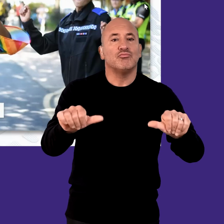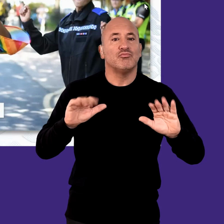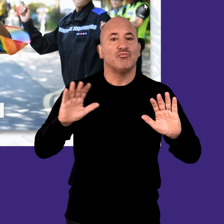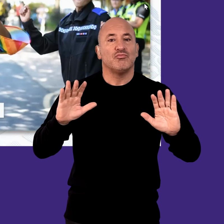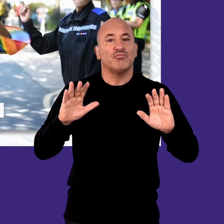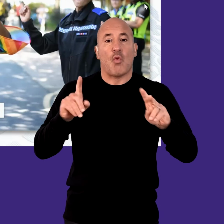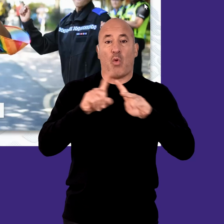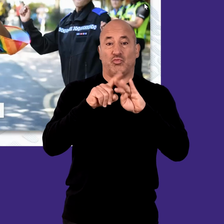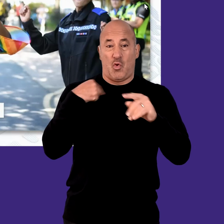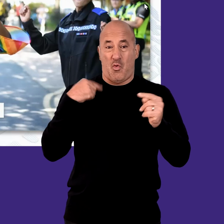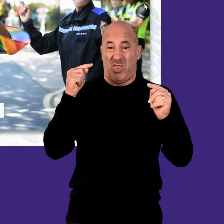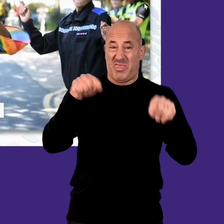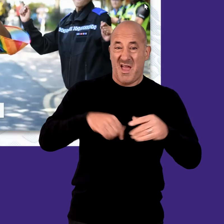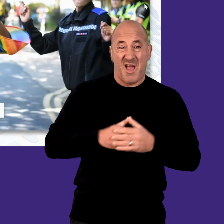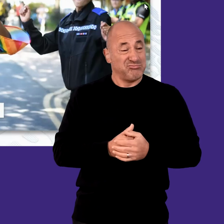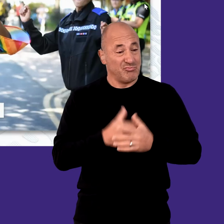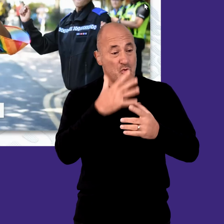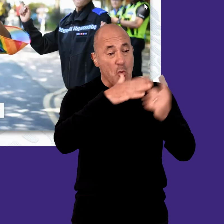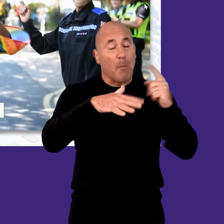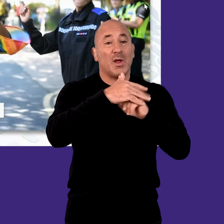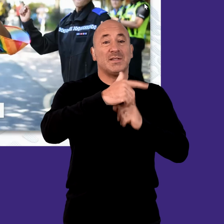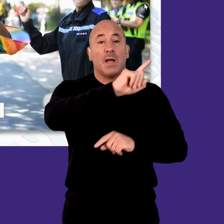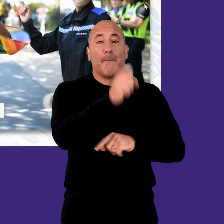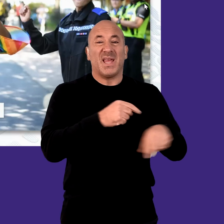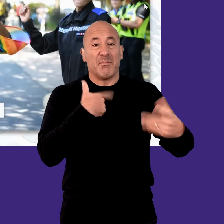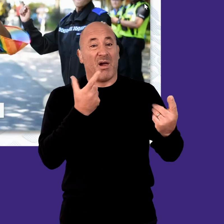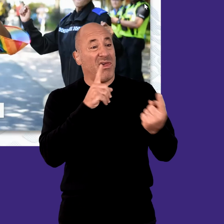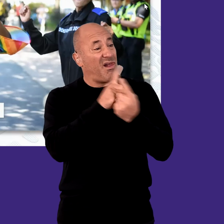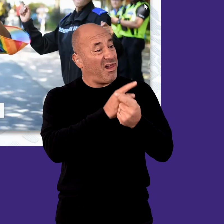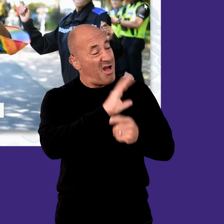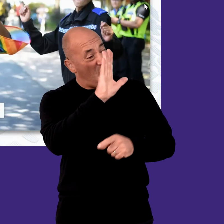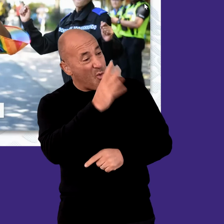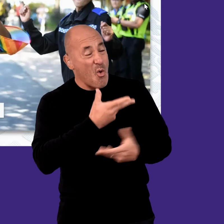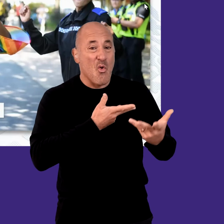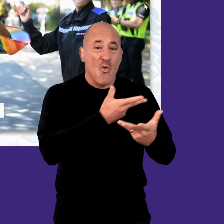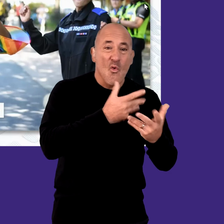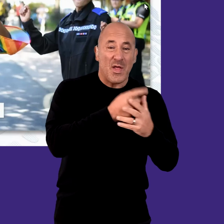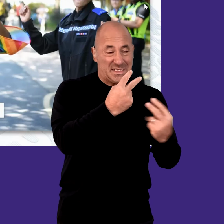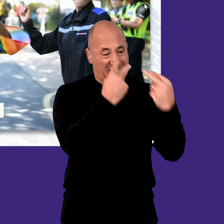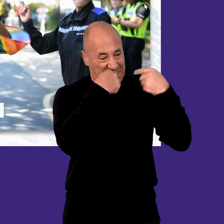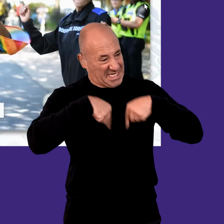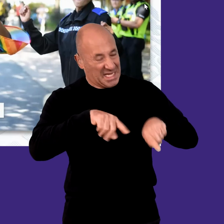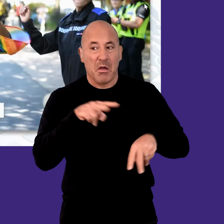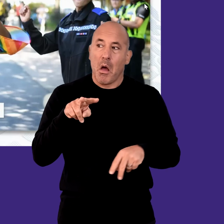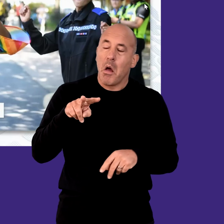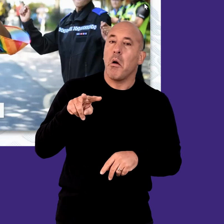kind of safety and security way necessarily, but just to be able to be at an event,